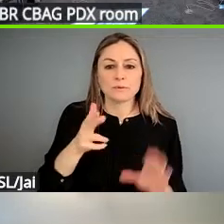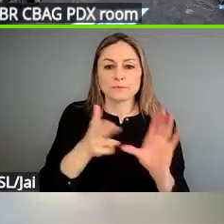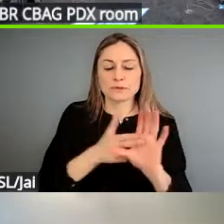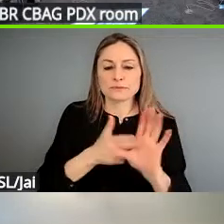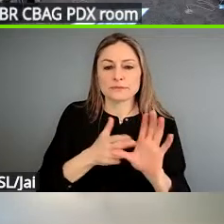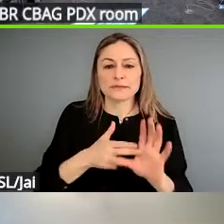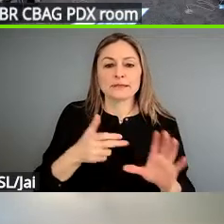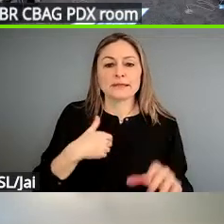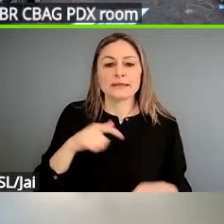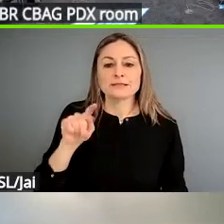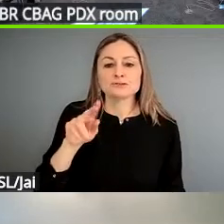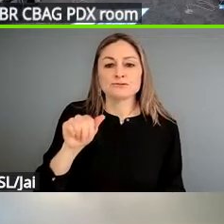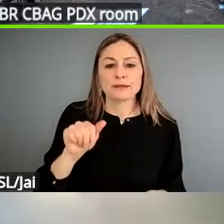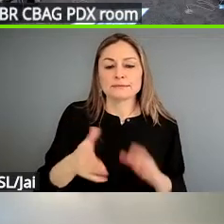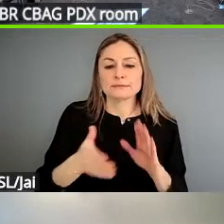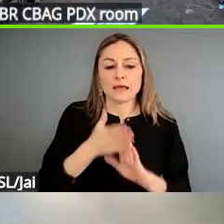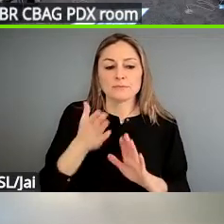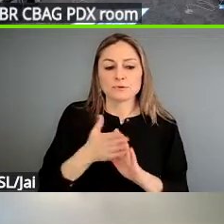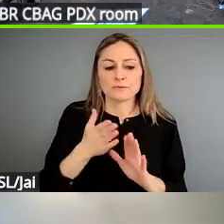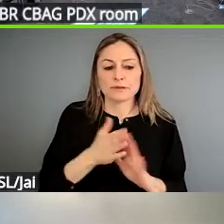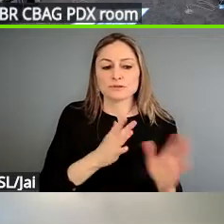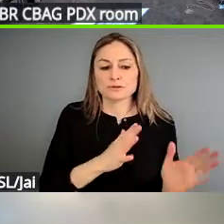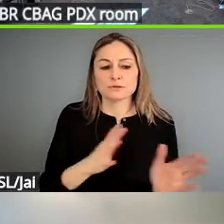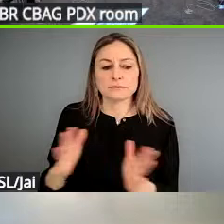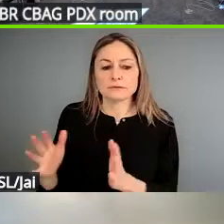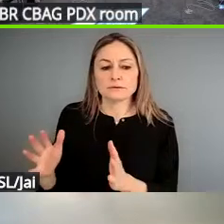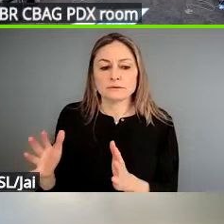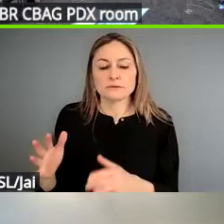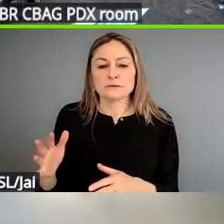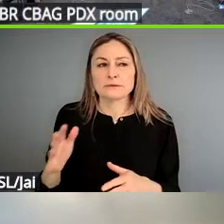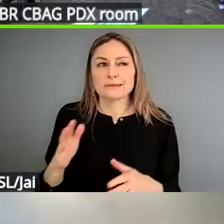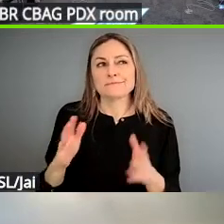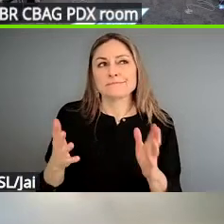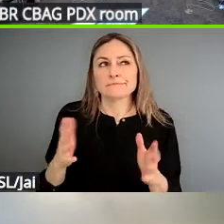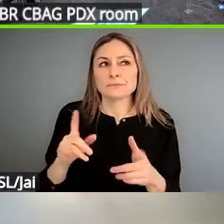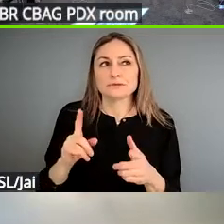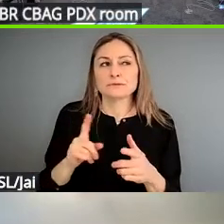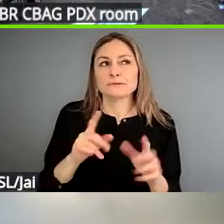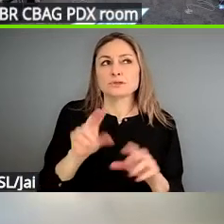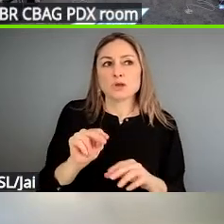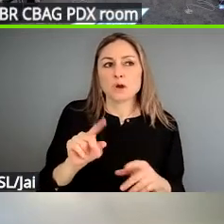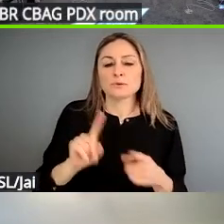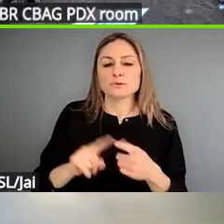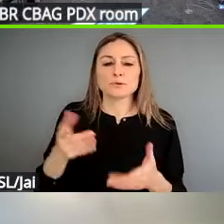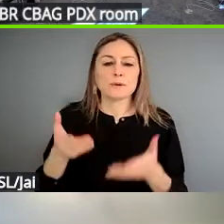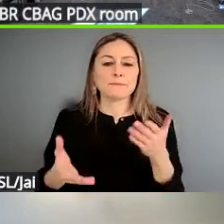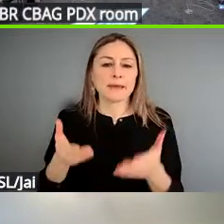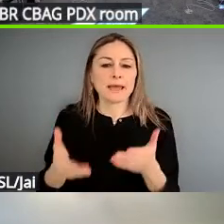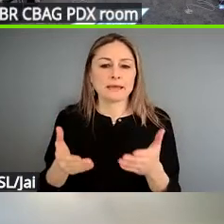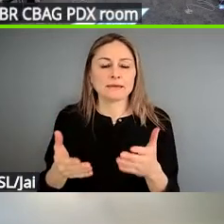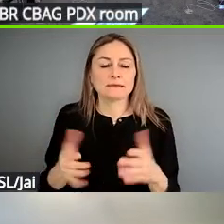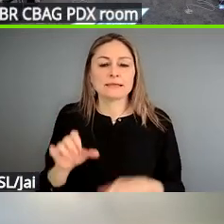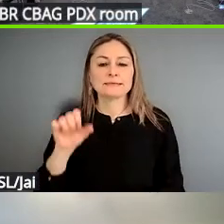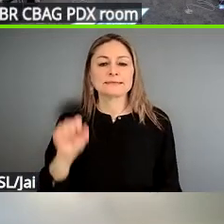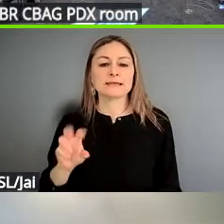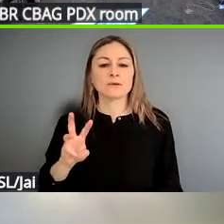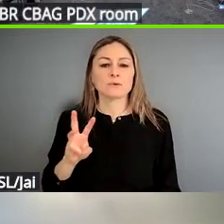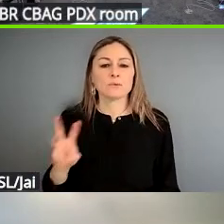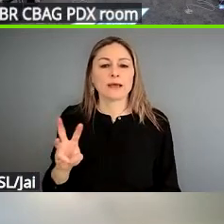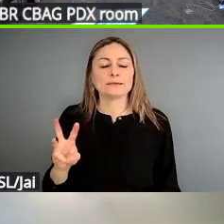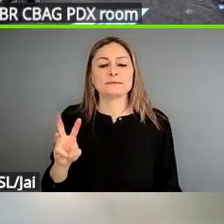operations maintenance to may. So really, I think just opened up some of the options that the Southwest Washington partners could use